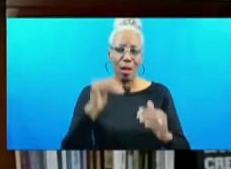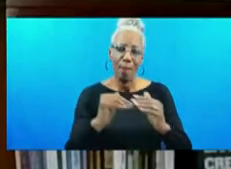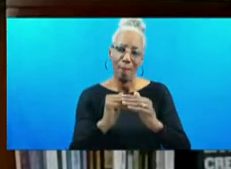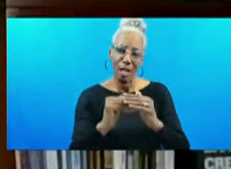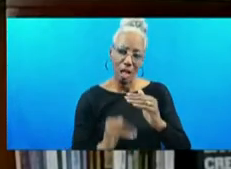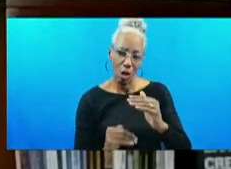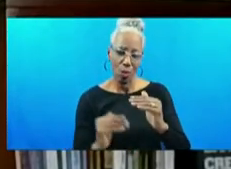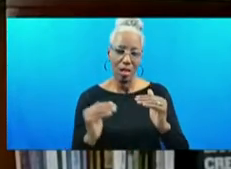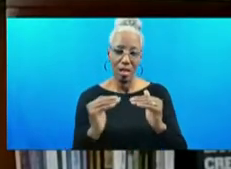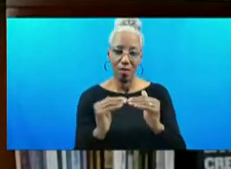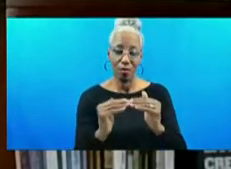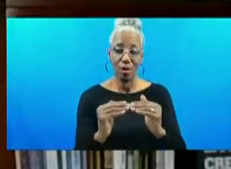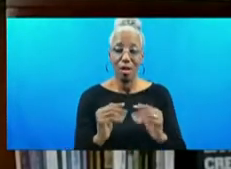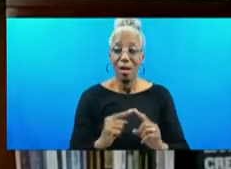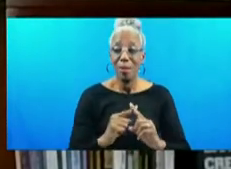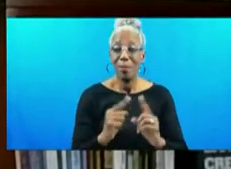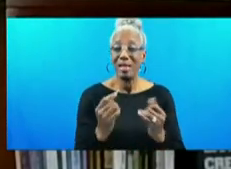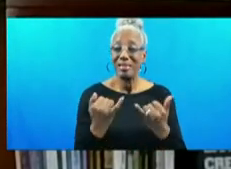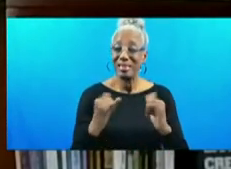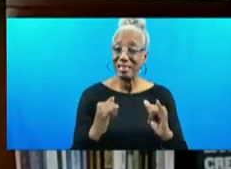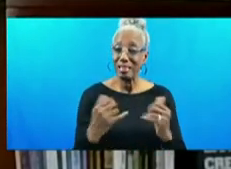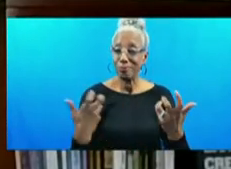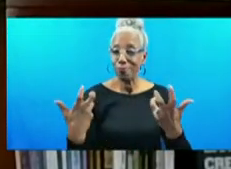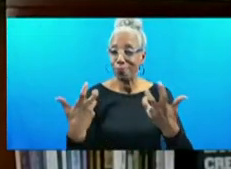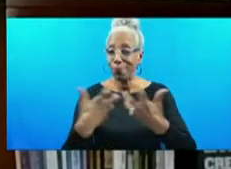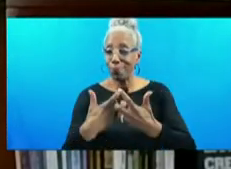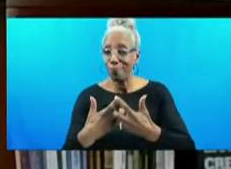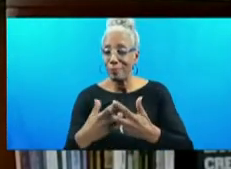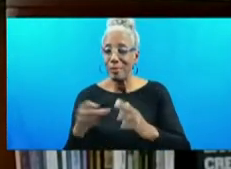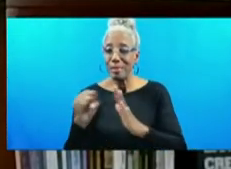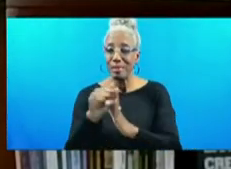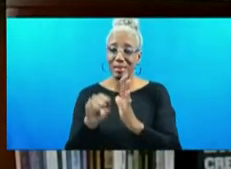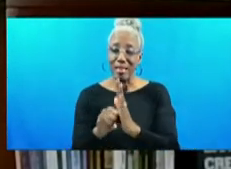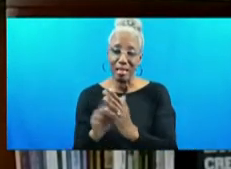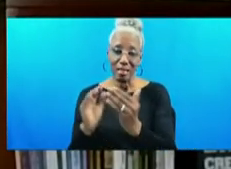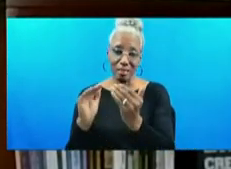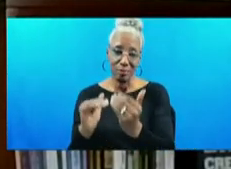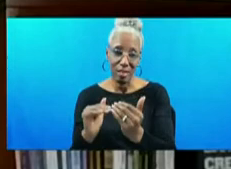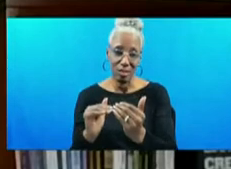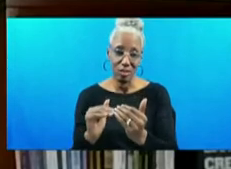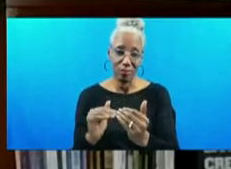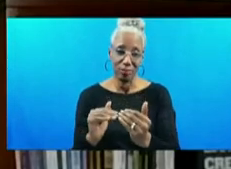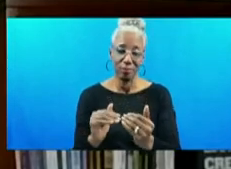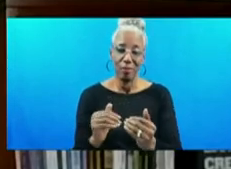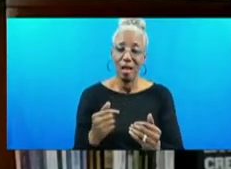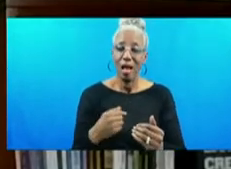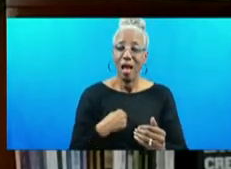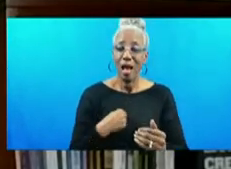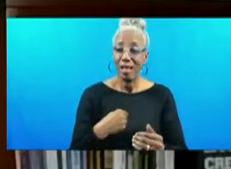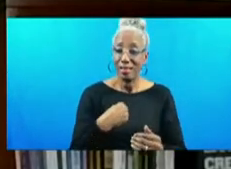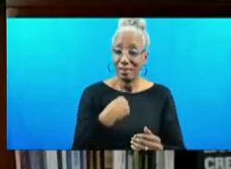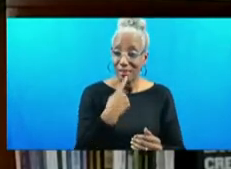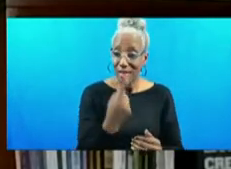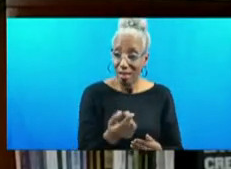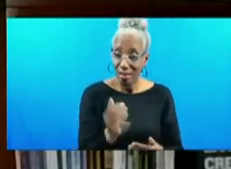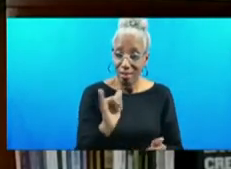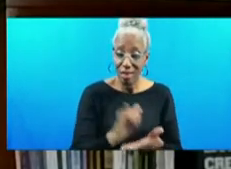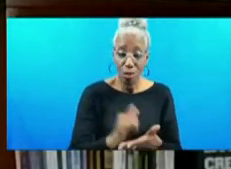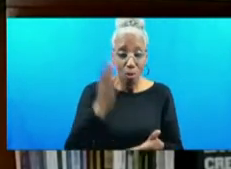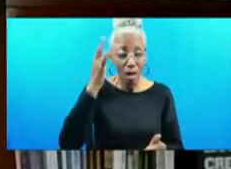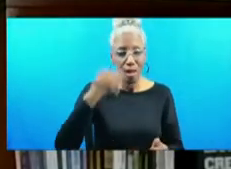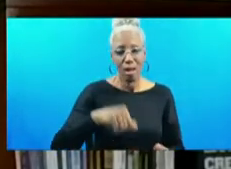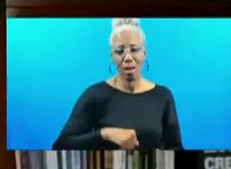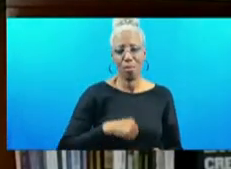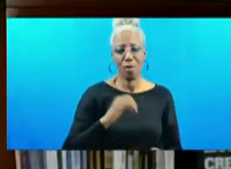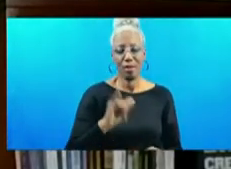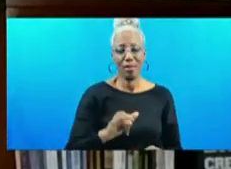And I just call that out because it is one thing I'm very proud of about our school system. Sometimes it's not just about meeting the standard of the